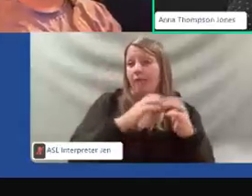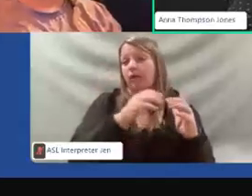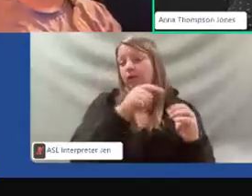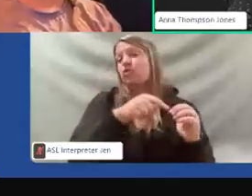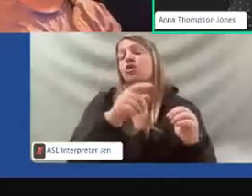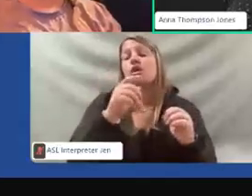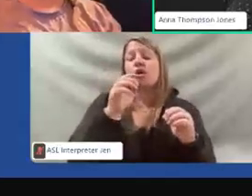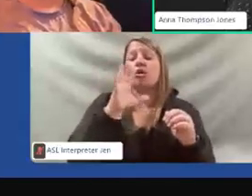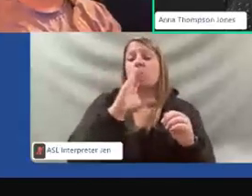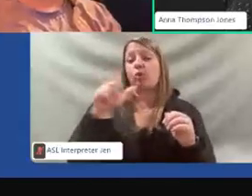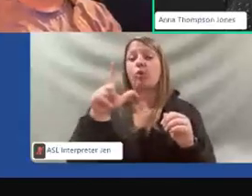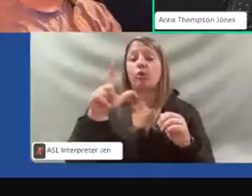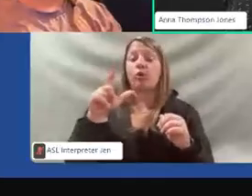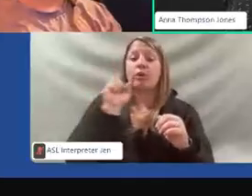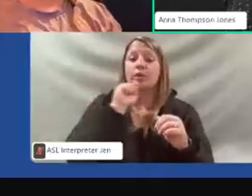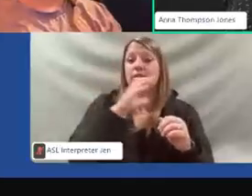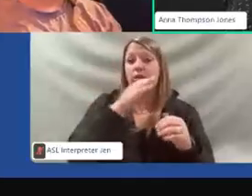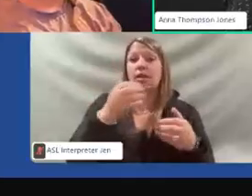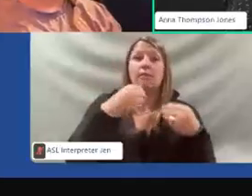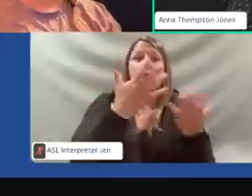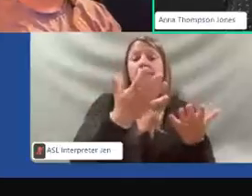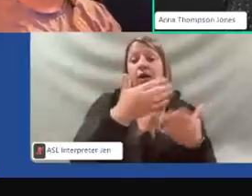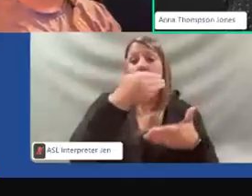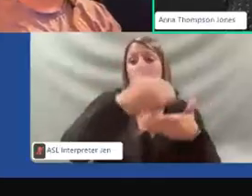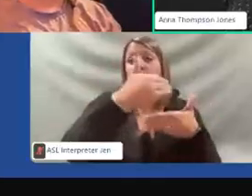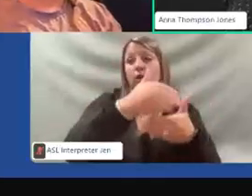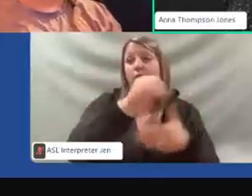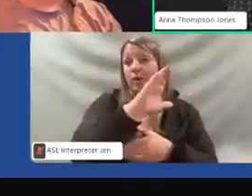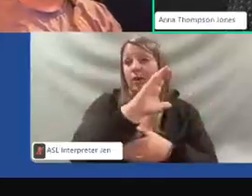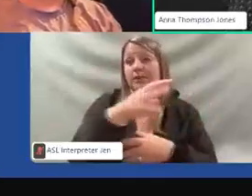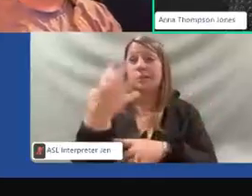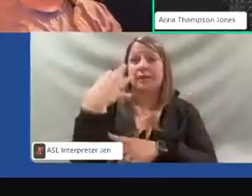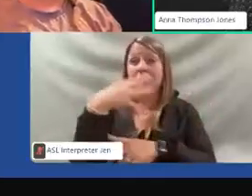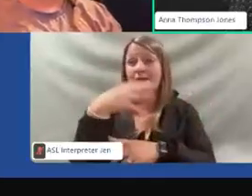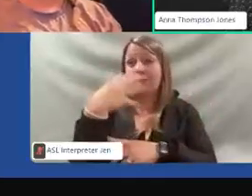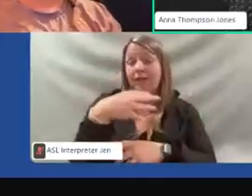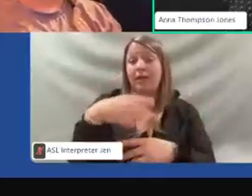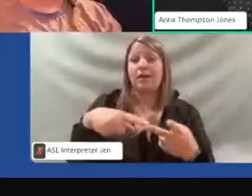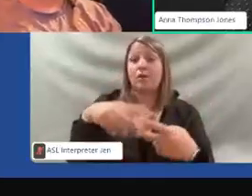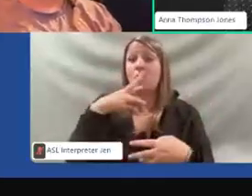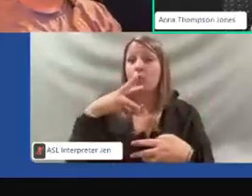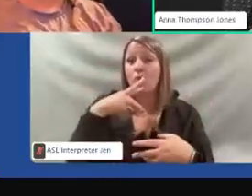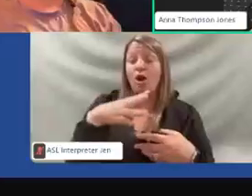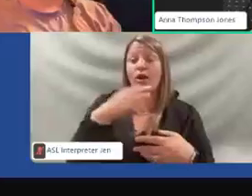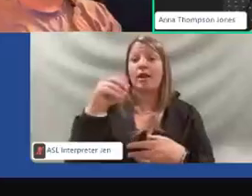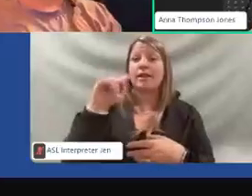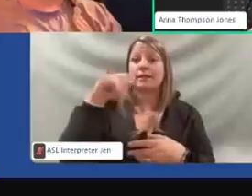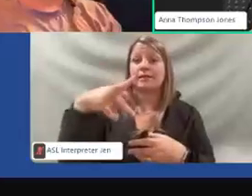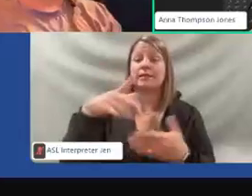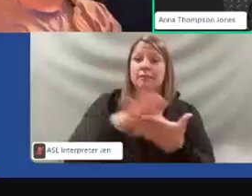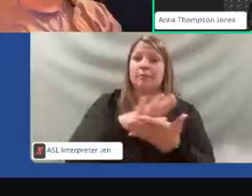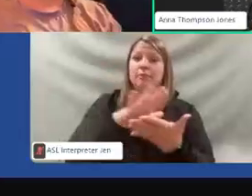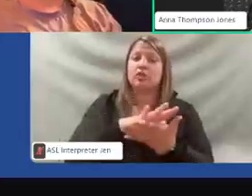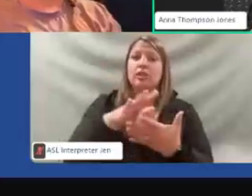Cool Seniors has allowed us to provide window air conditioners, fans, cases of water, and a tip sheet to help people